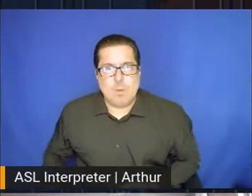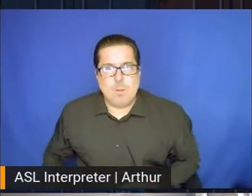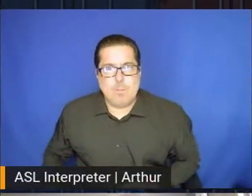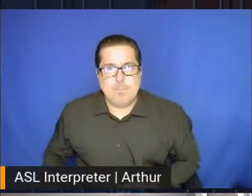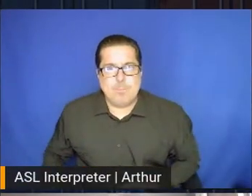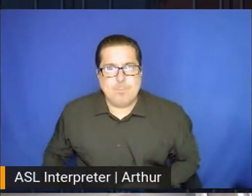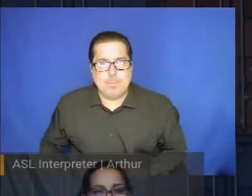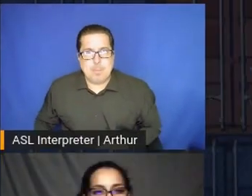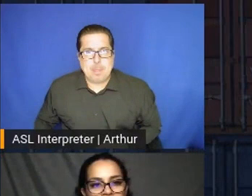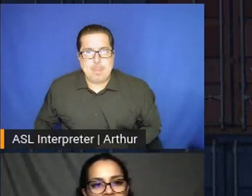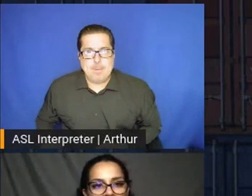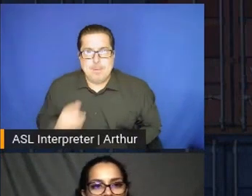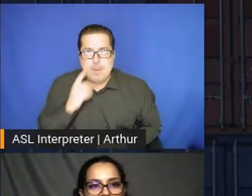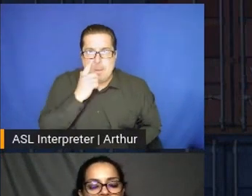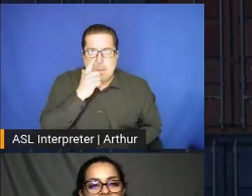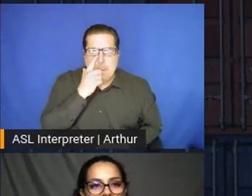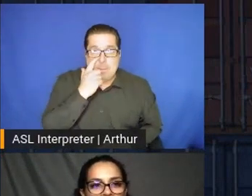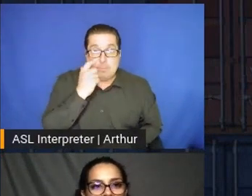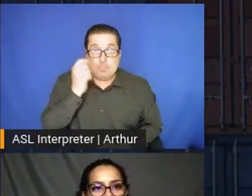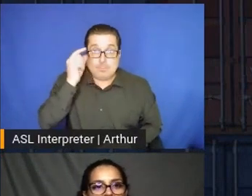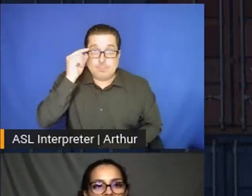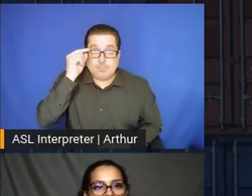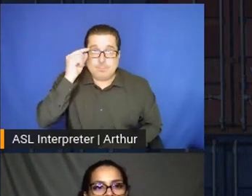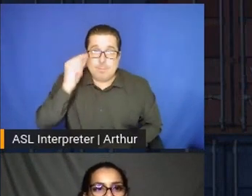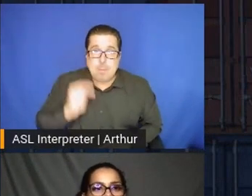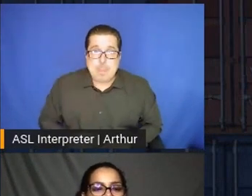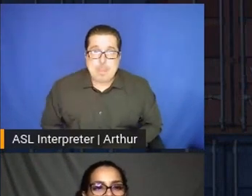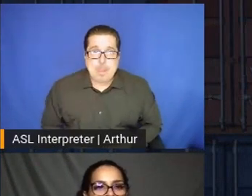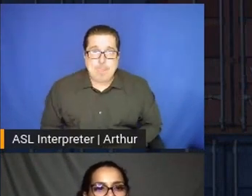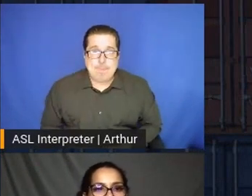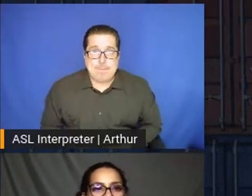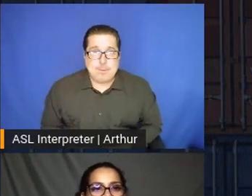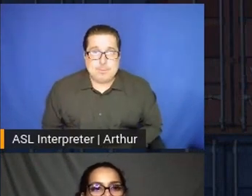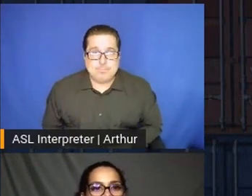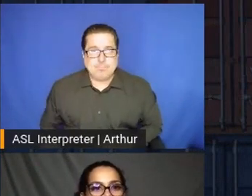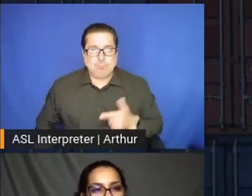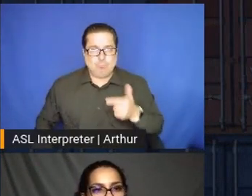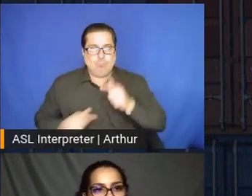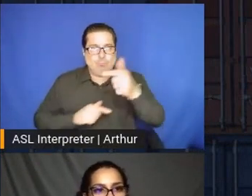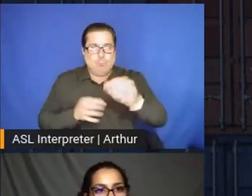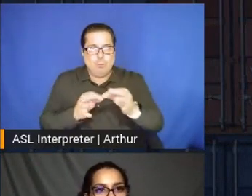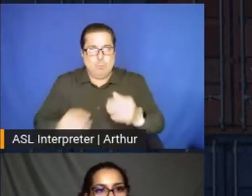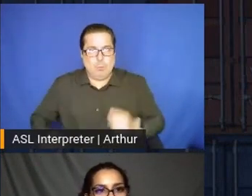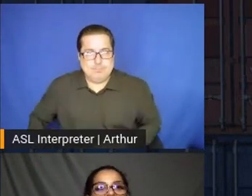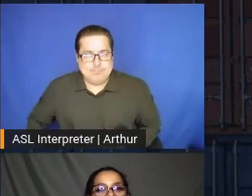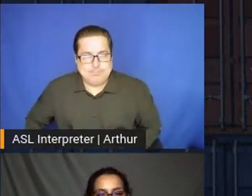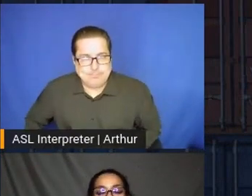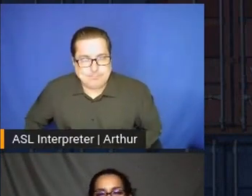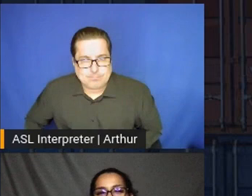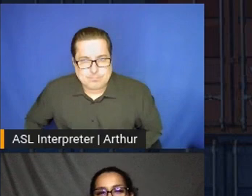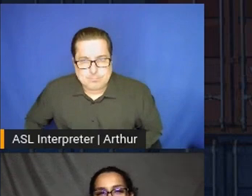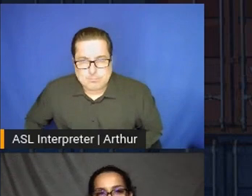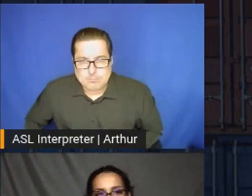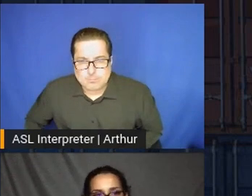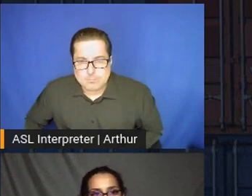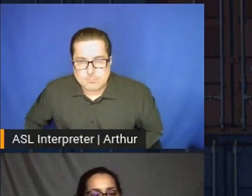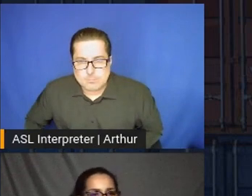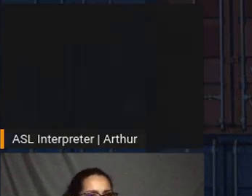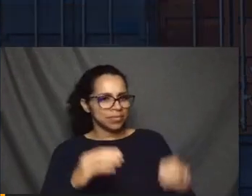too. Yeah. Let's try. Is that better? One more, maybe. One more.